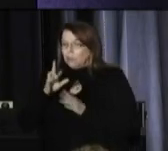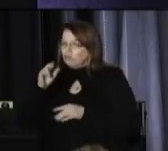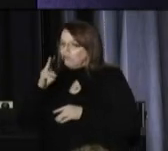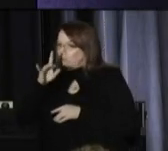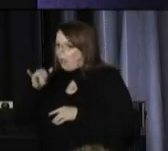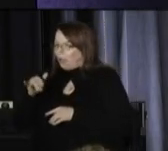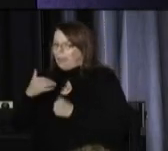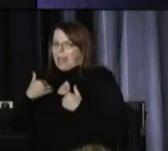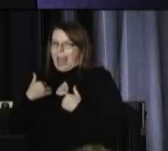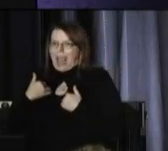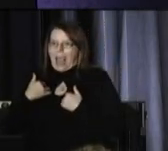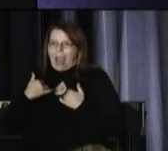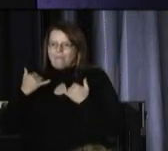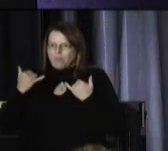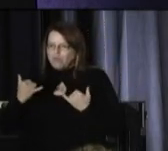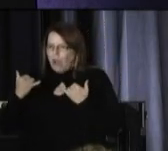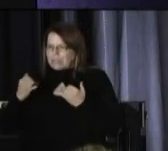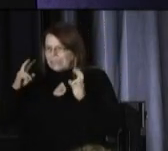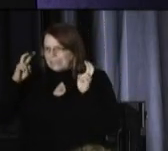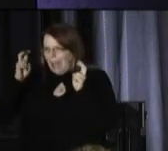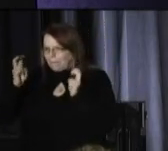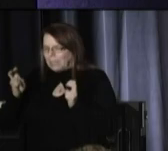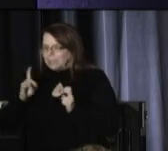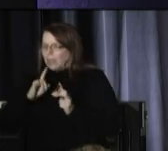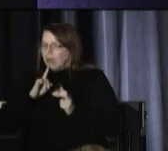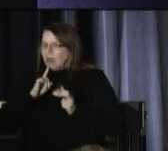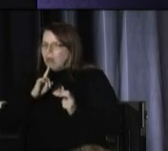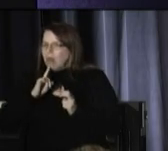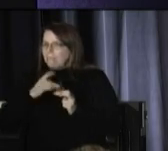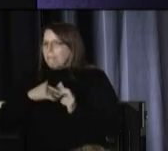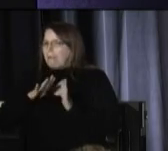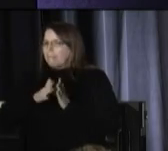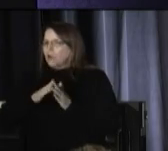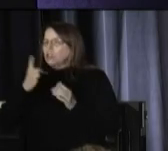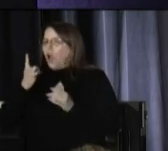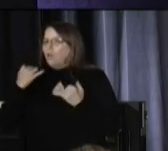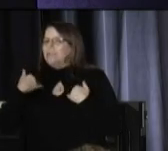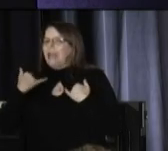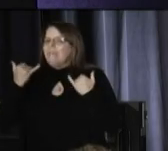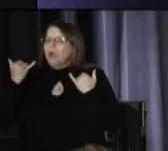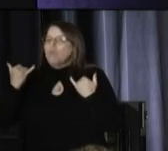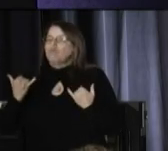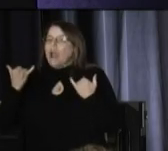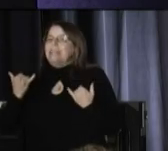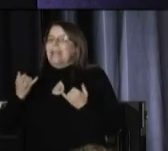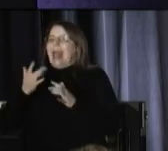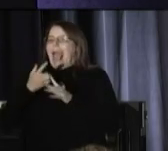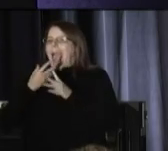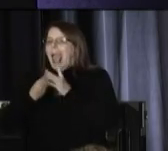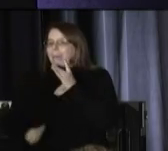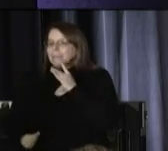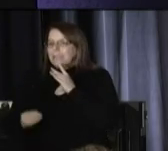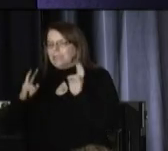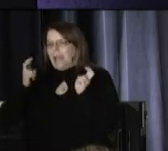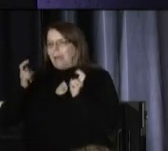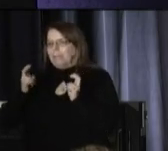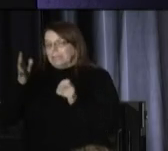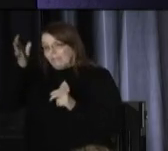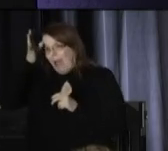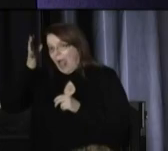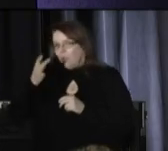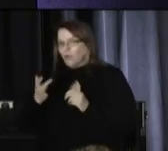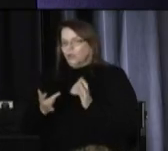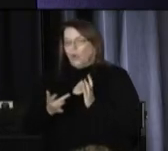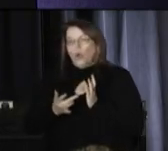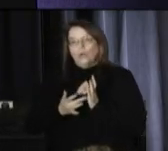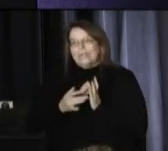present fathers. Or rather, my books always have present absent fathers, fathers who are technically there,